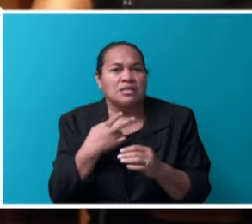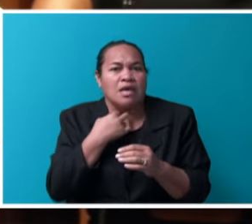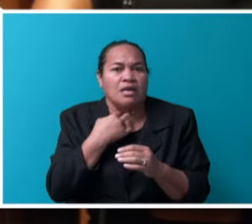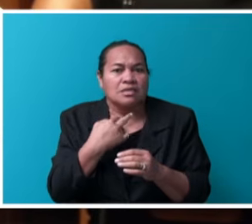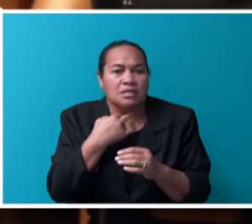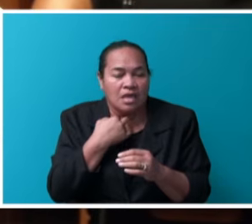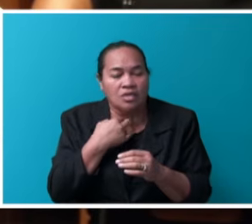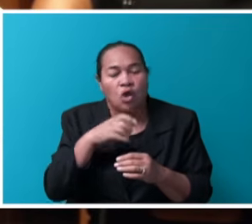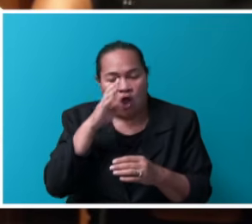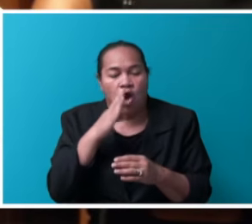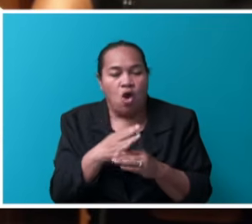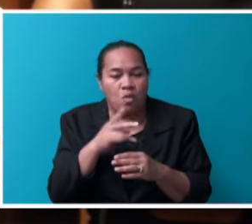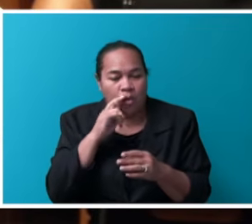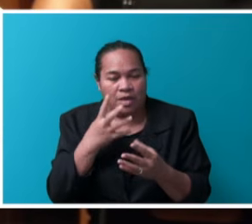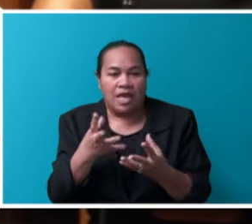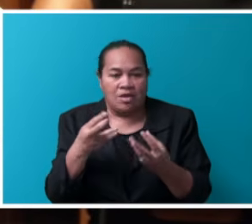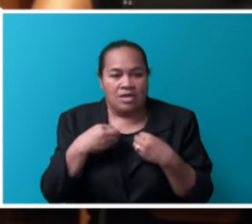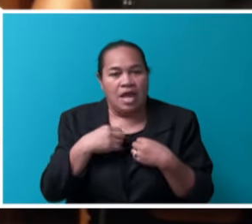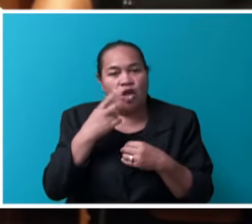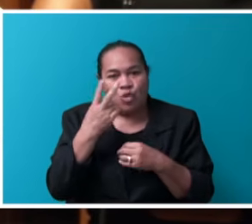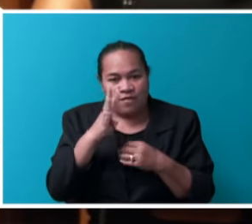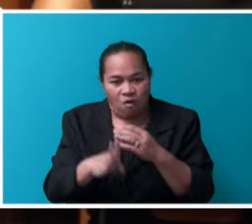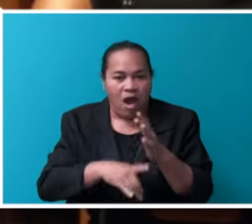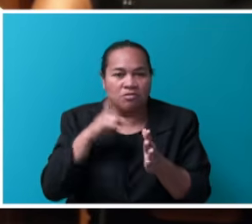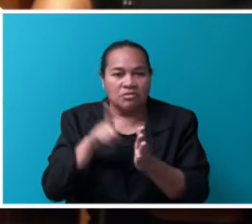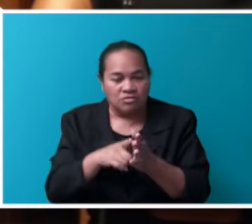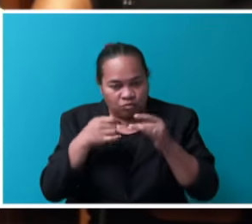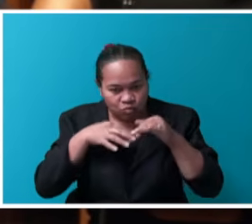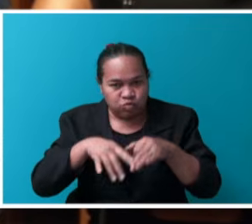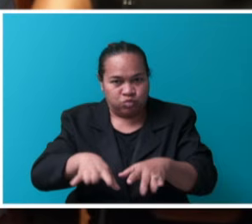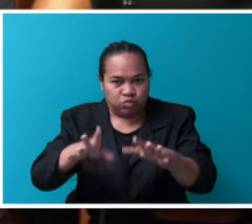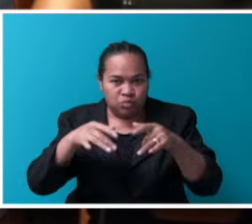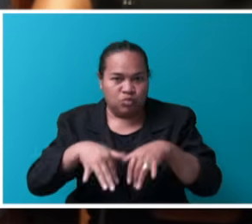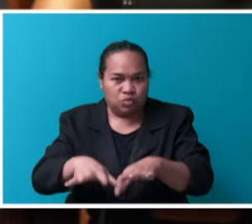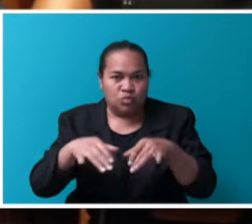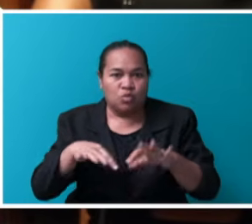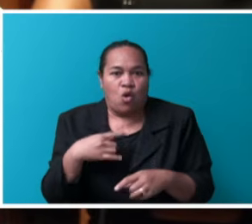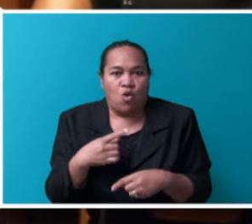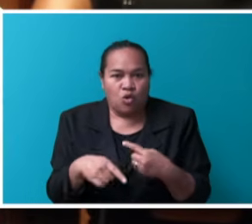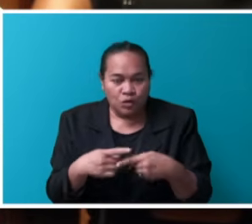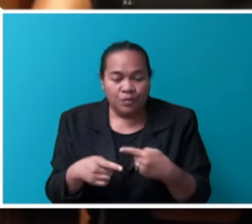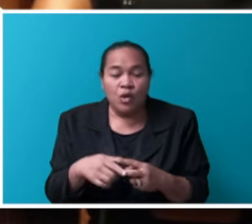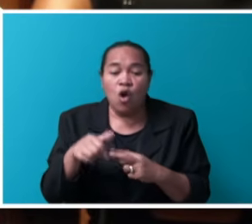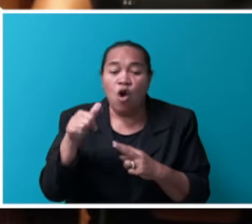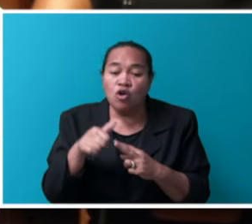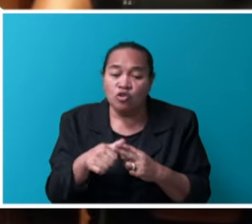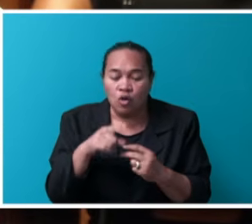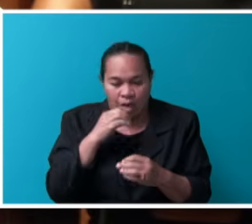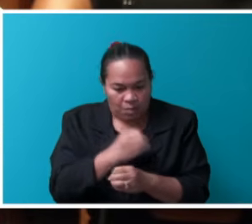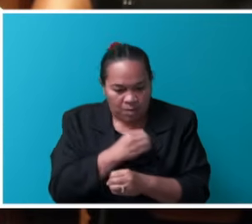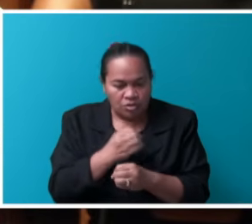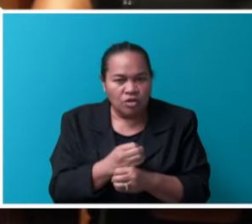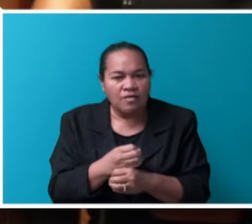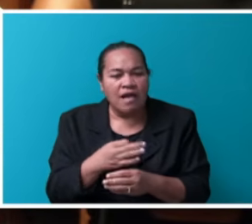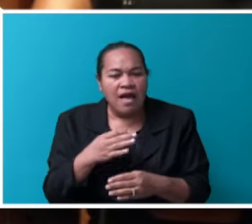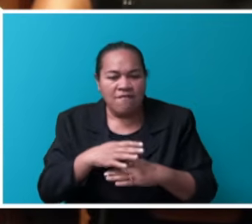to receive 24/7 reliable water supply. This project will also allow operational flexibility and be able to improve